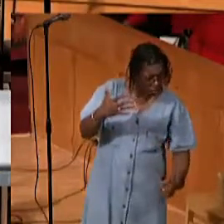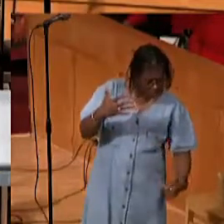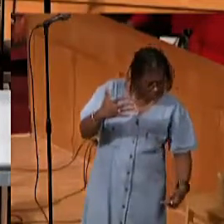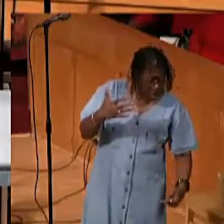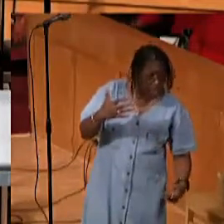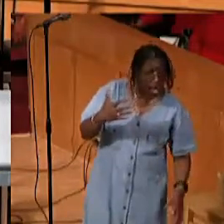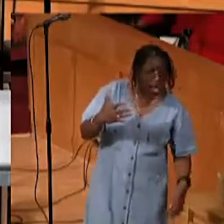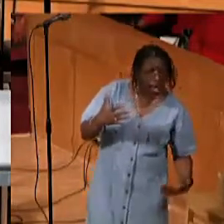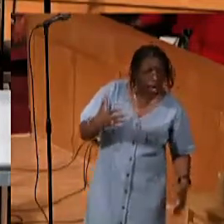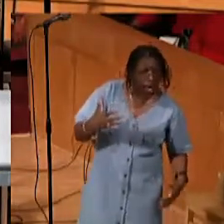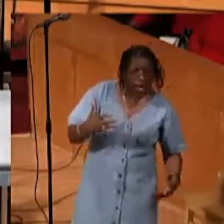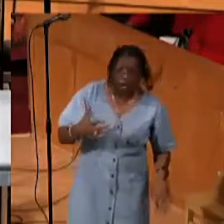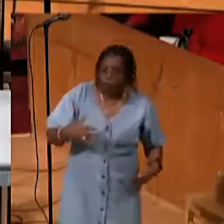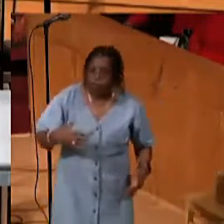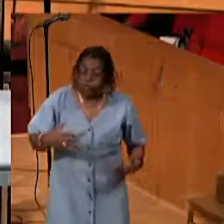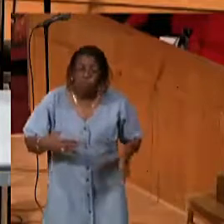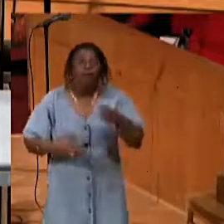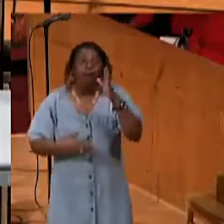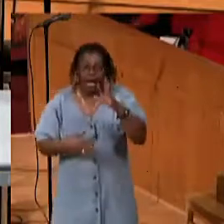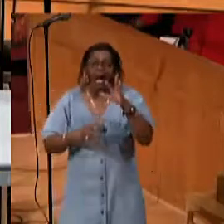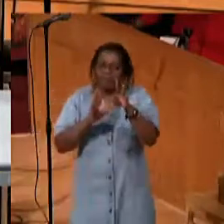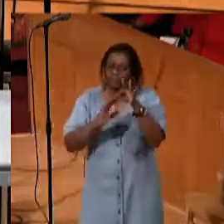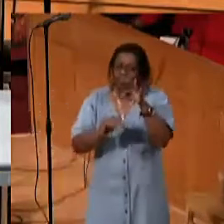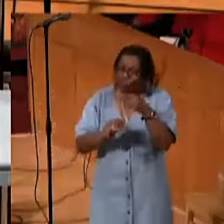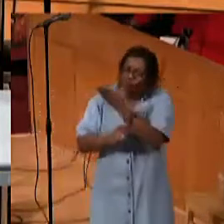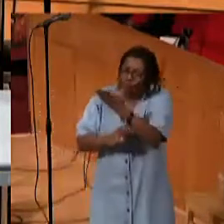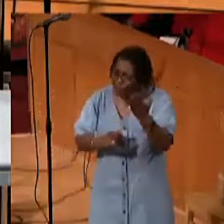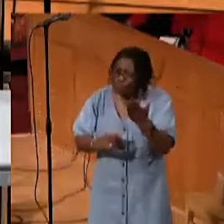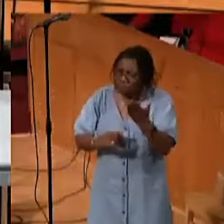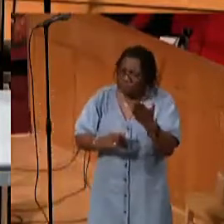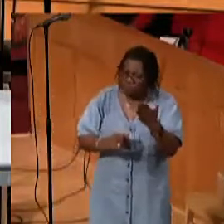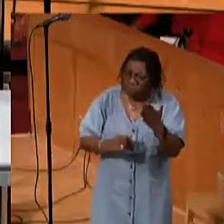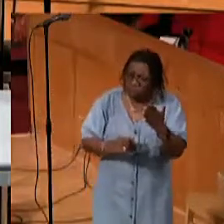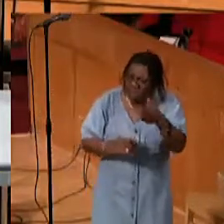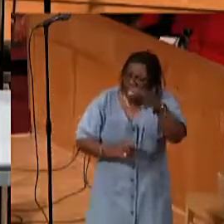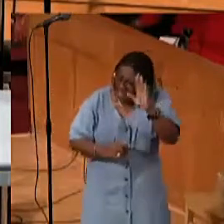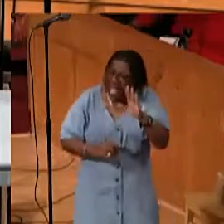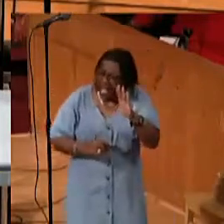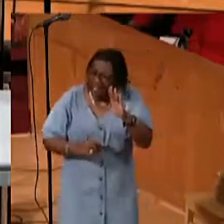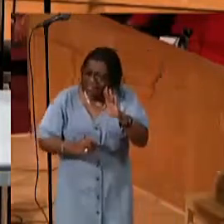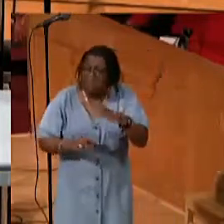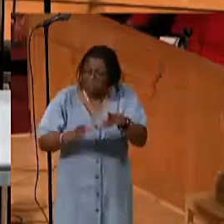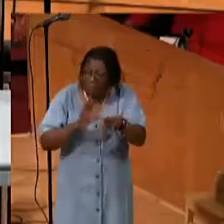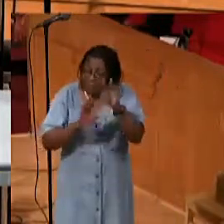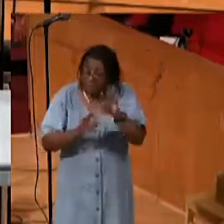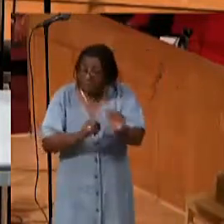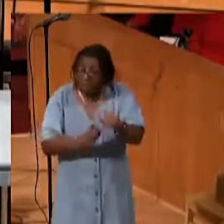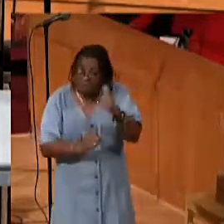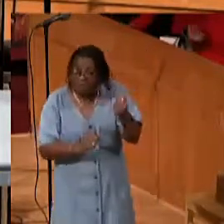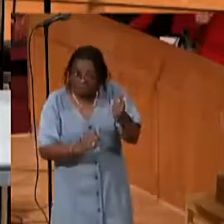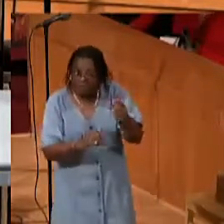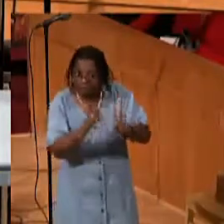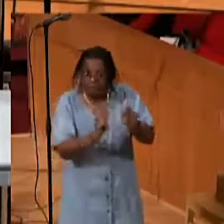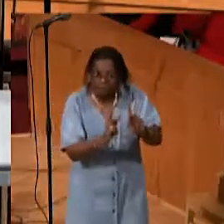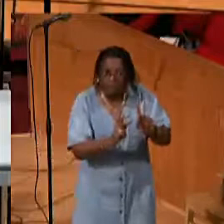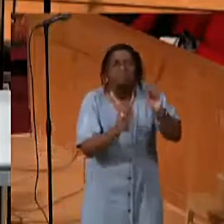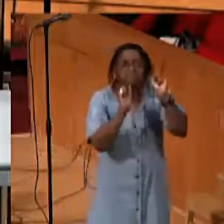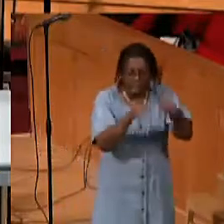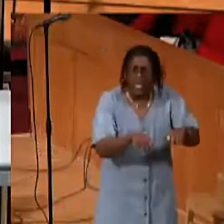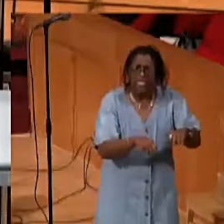that job that you have. He could have chose somebody else. He chose you almost. You weren't the only applicant.